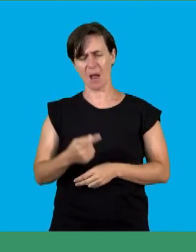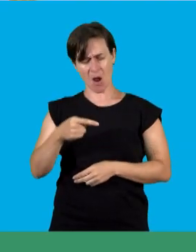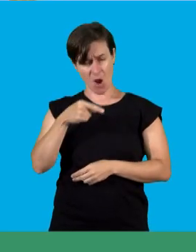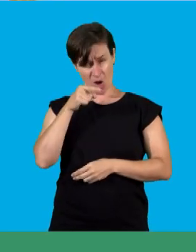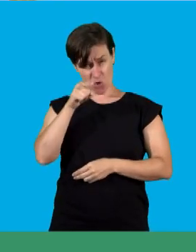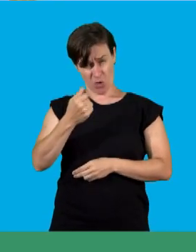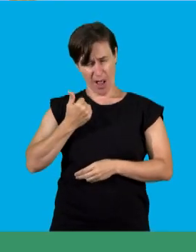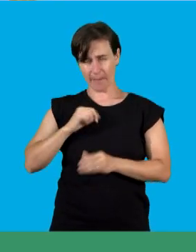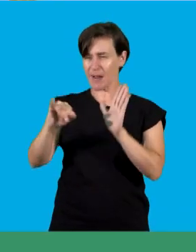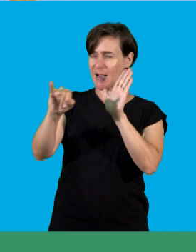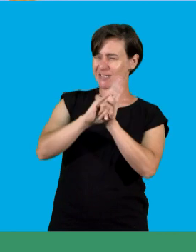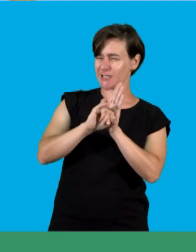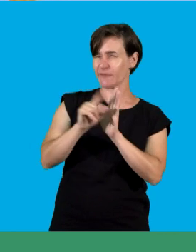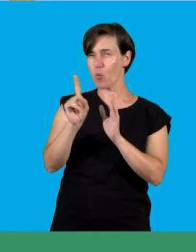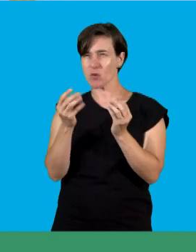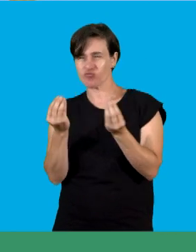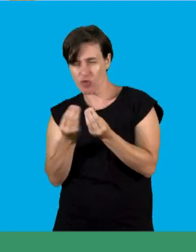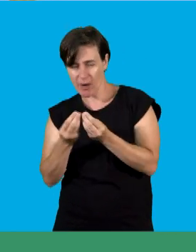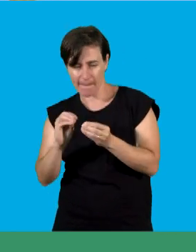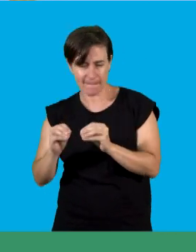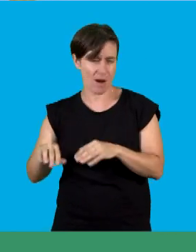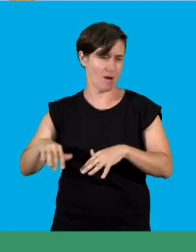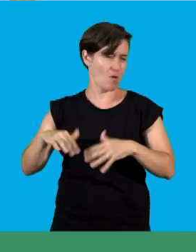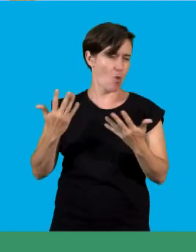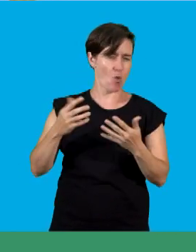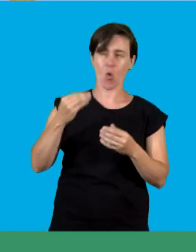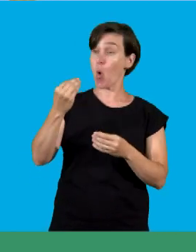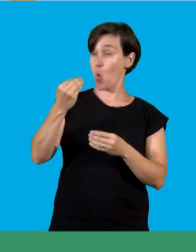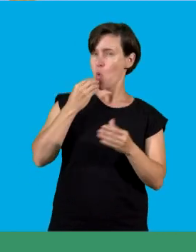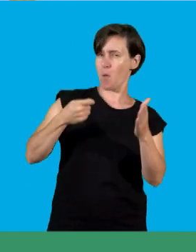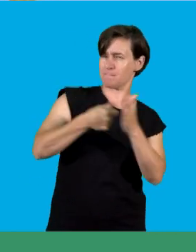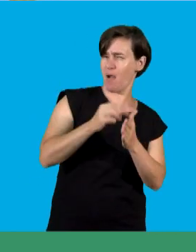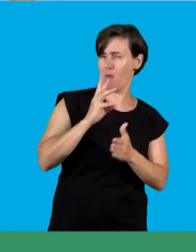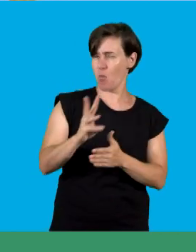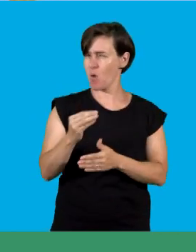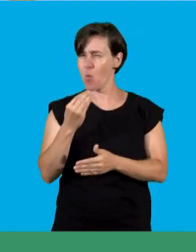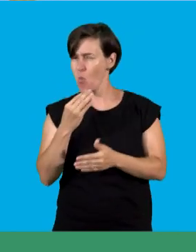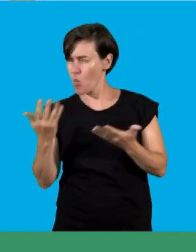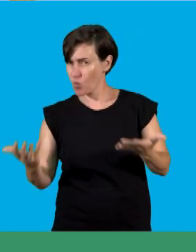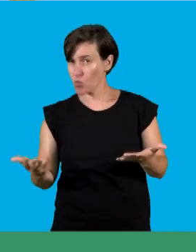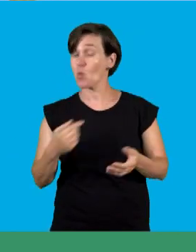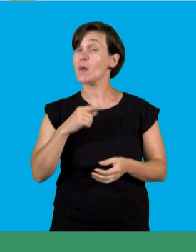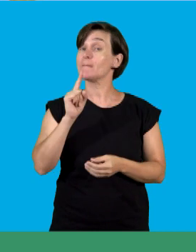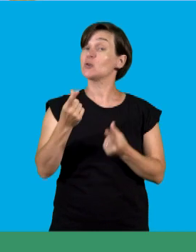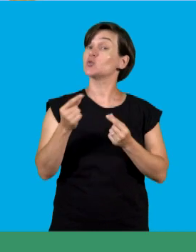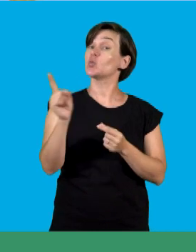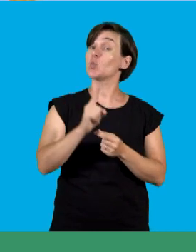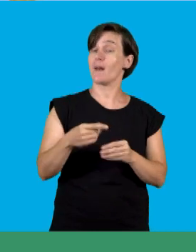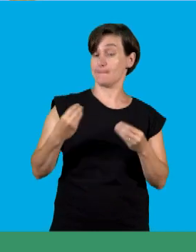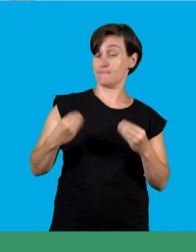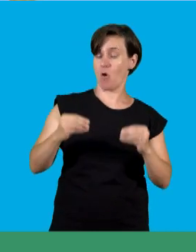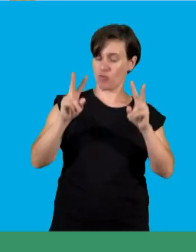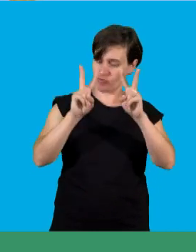identify the right product that you want to get or to identify your potential market, you need to do what we call a